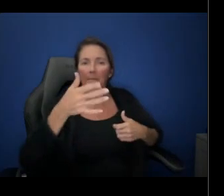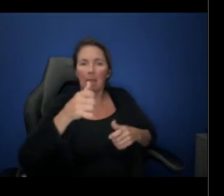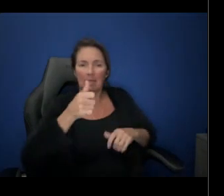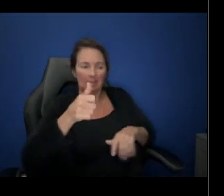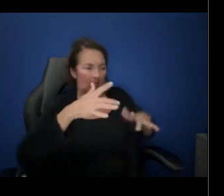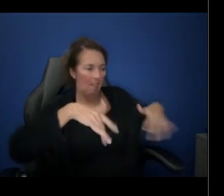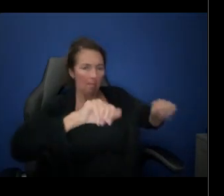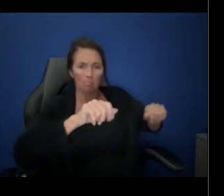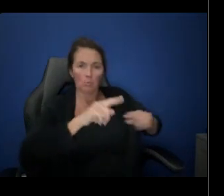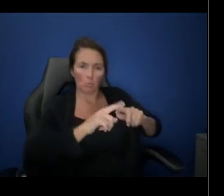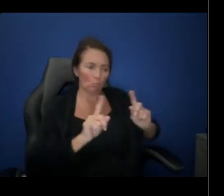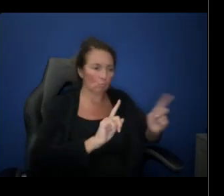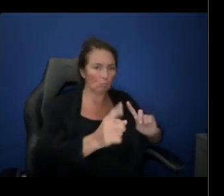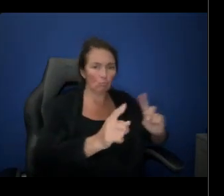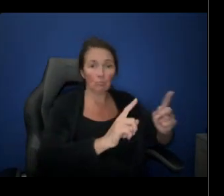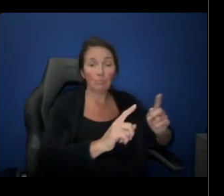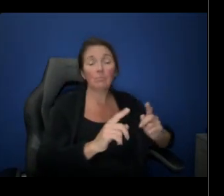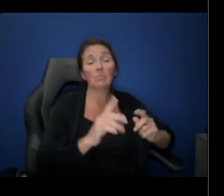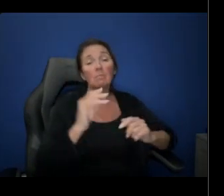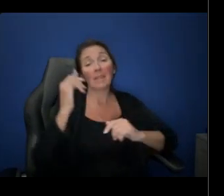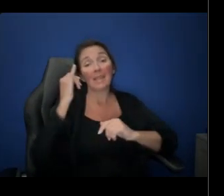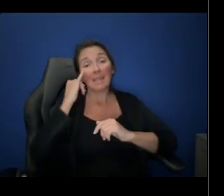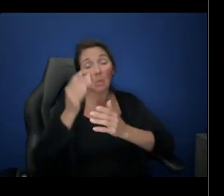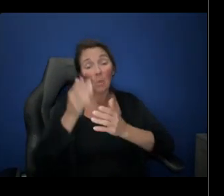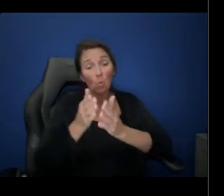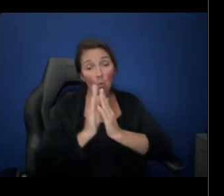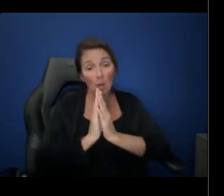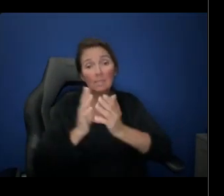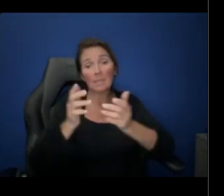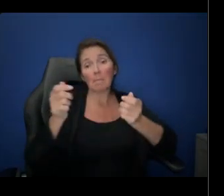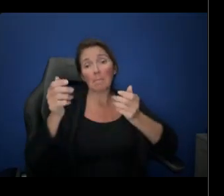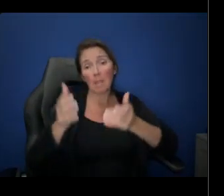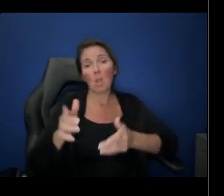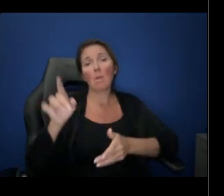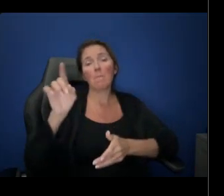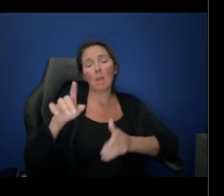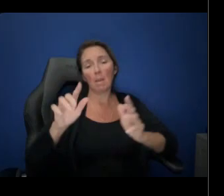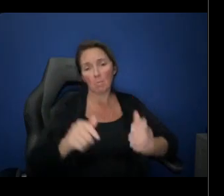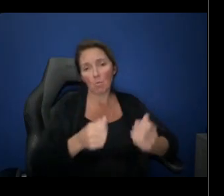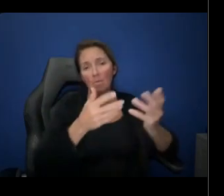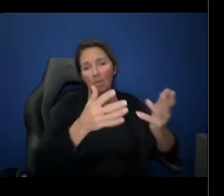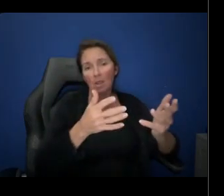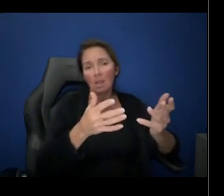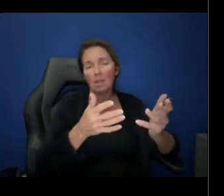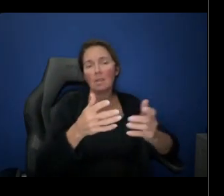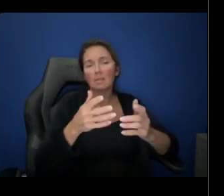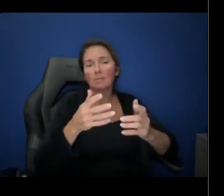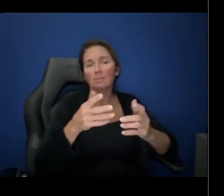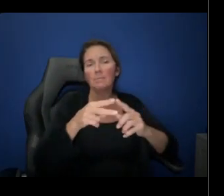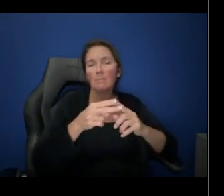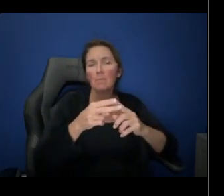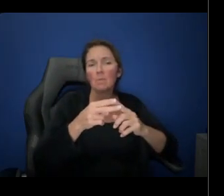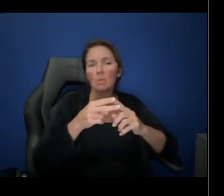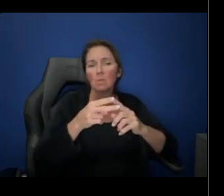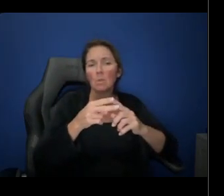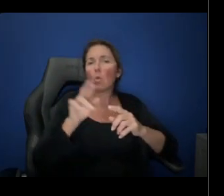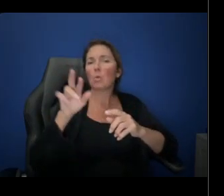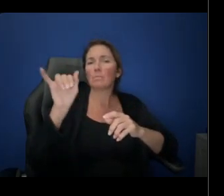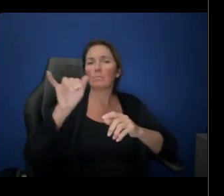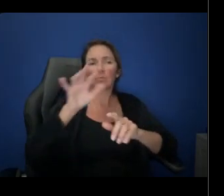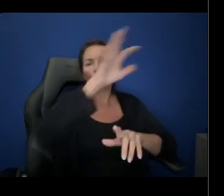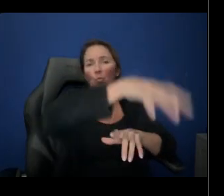And however, upon request, management must provide mechanical reachers